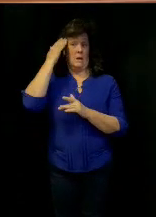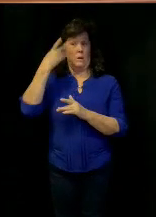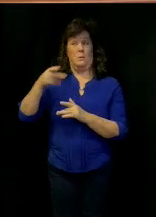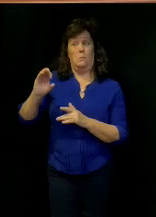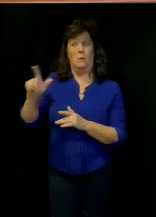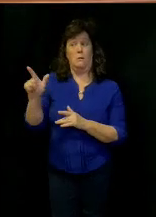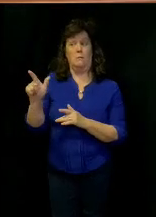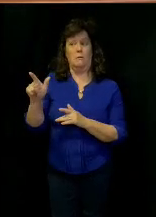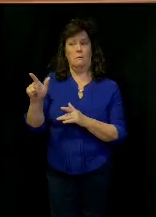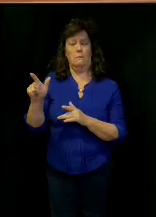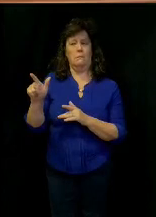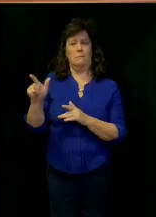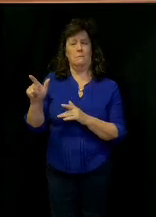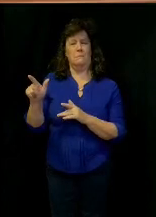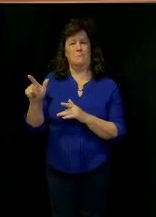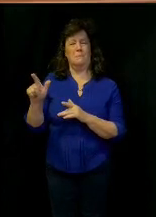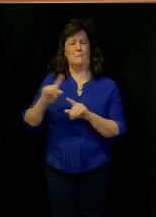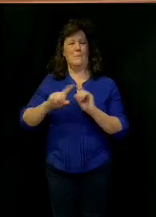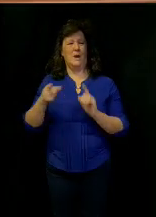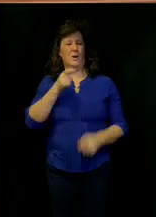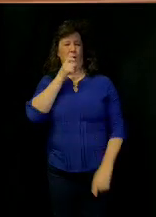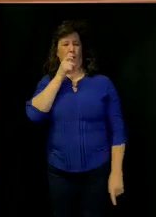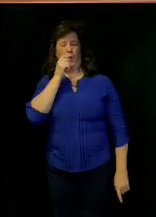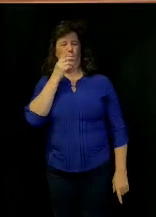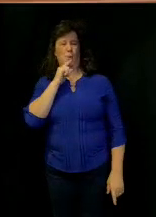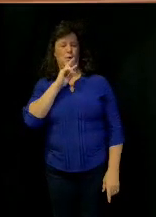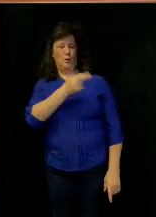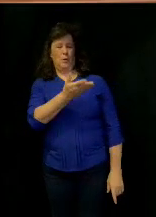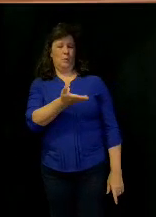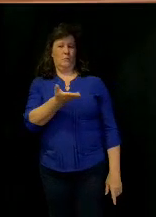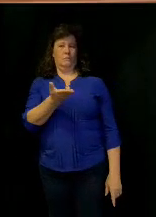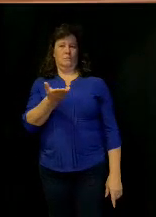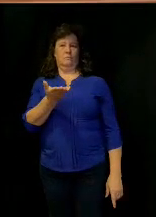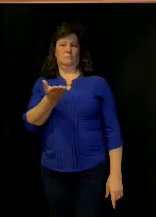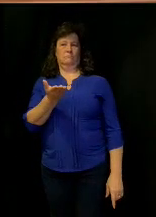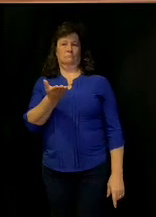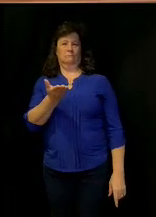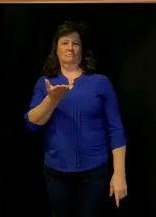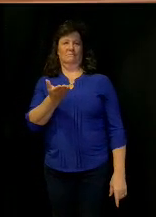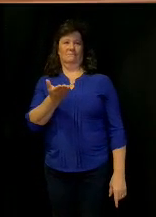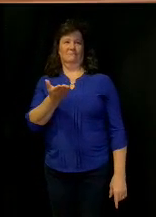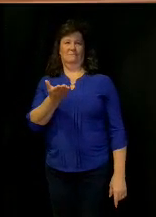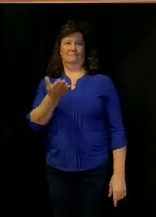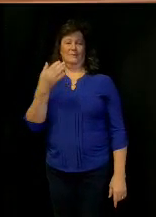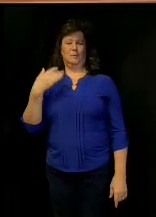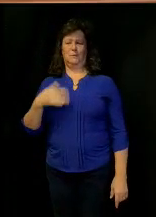Paul. But what? Who are you?